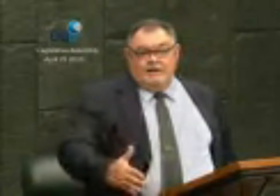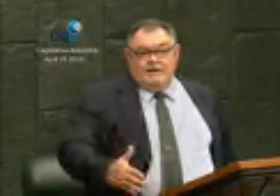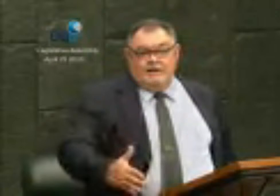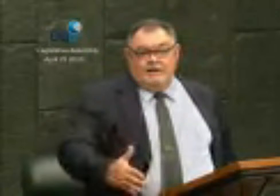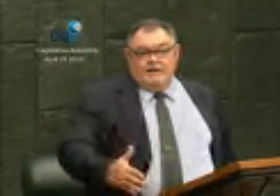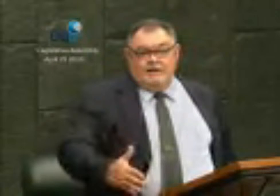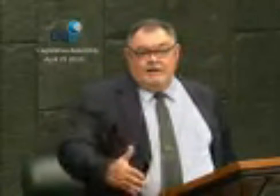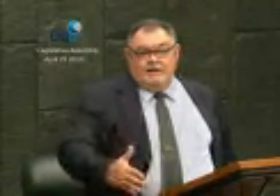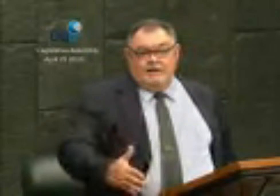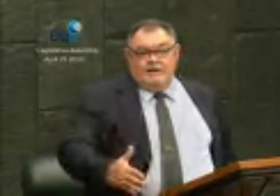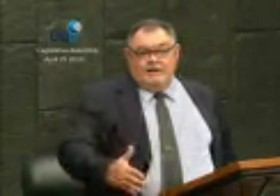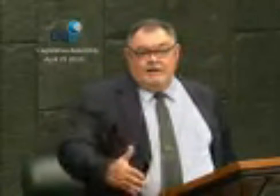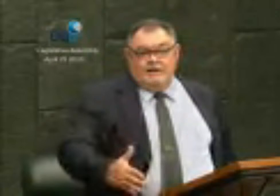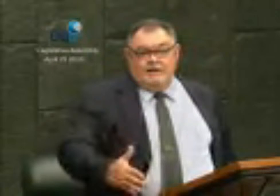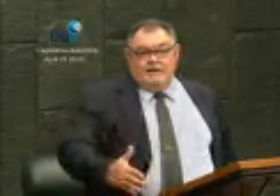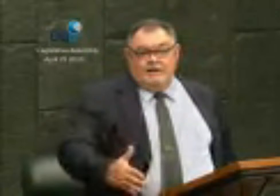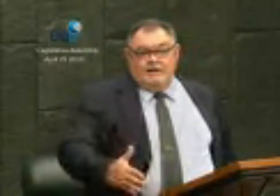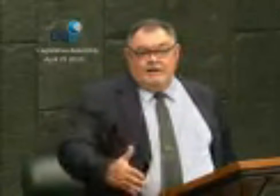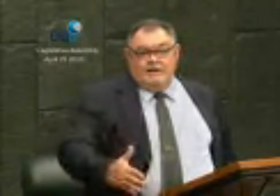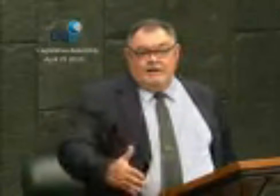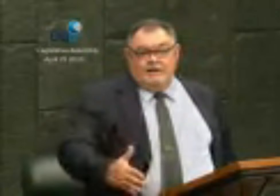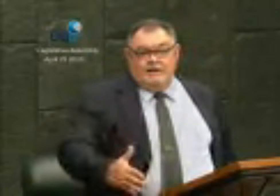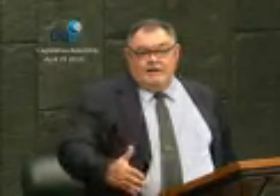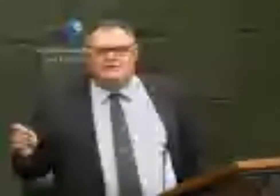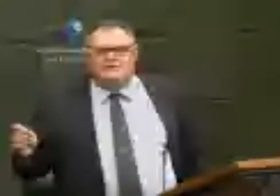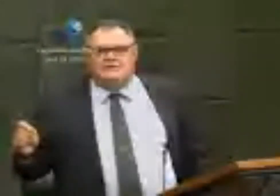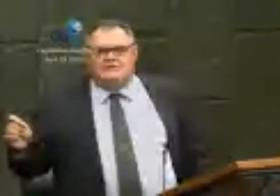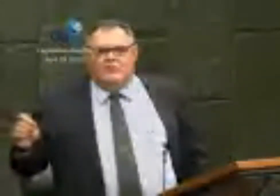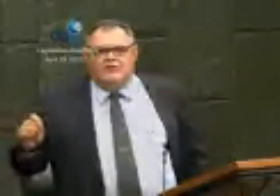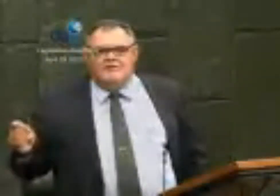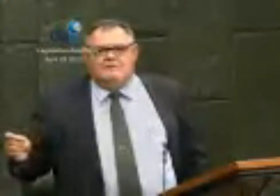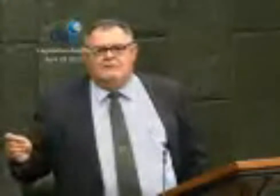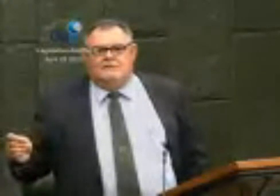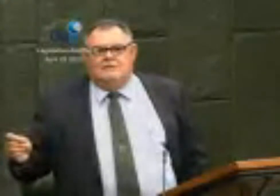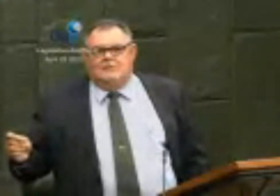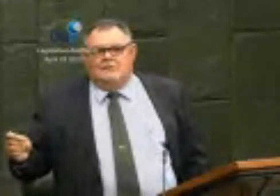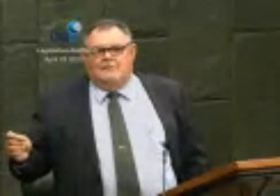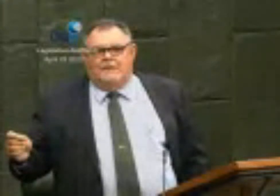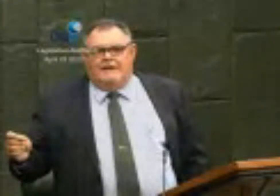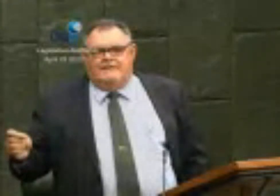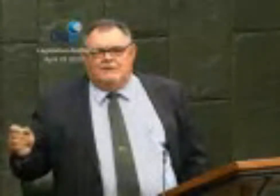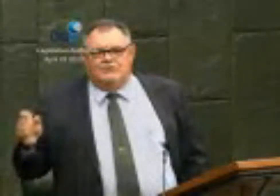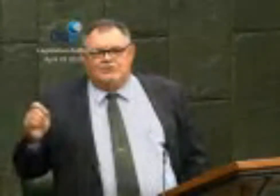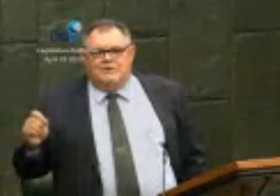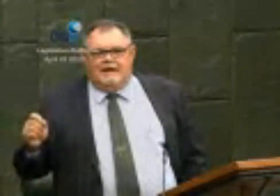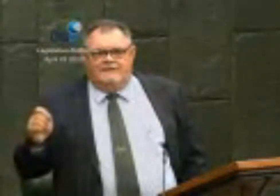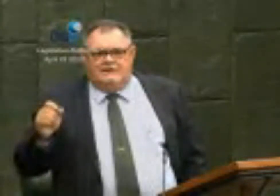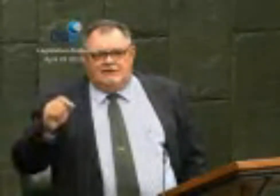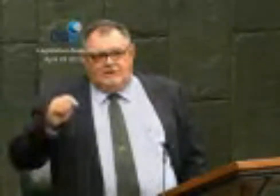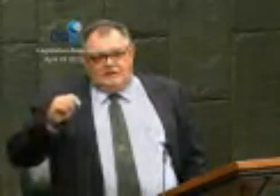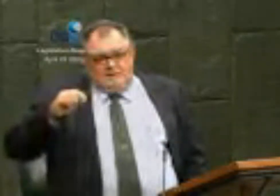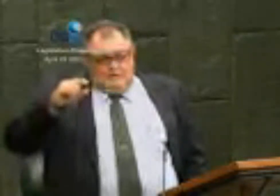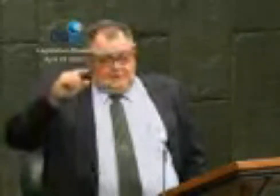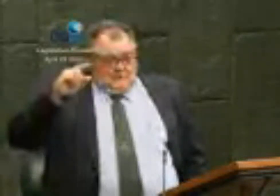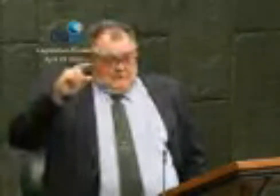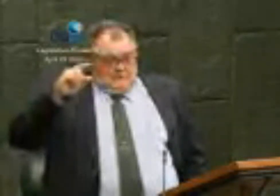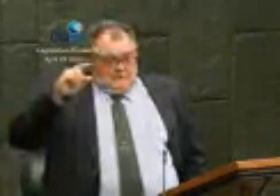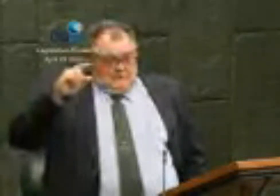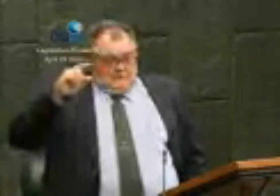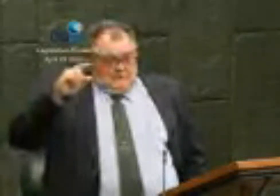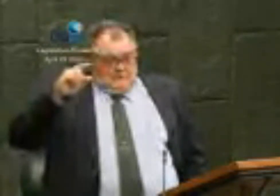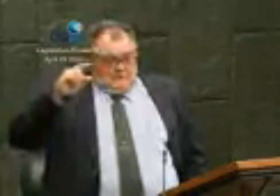things always worry me. I think the A, B, and C are good